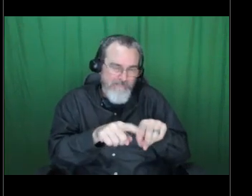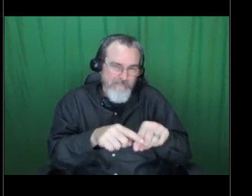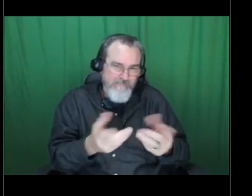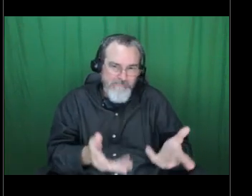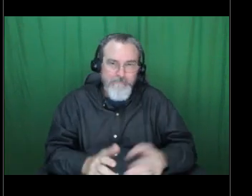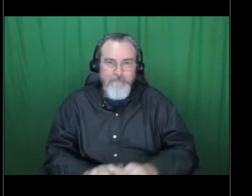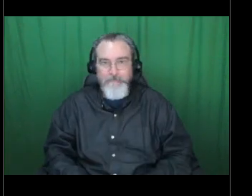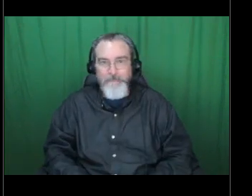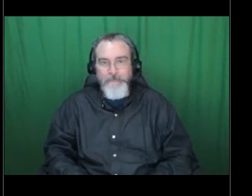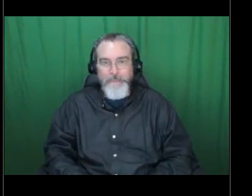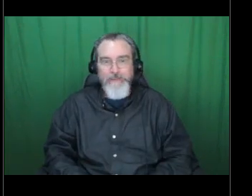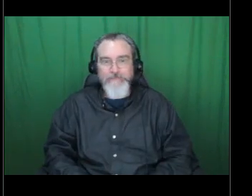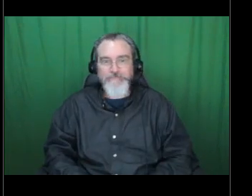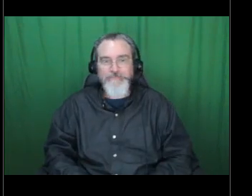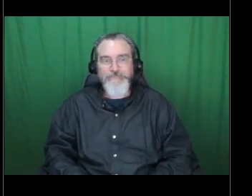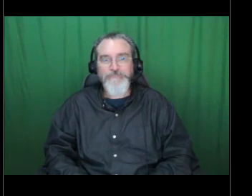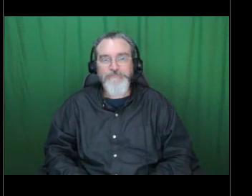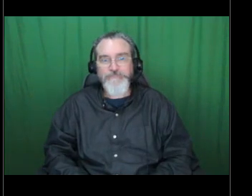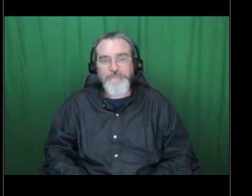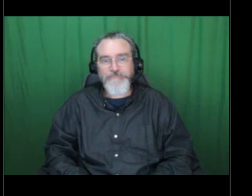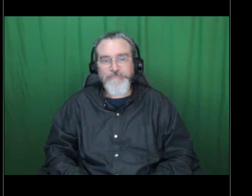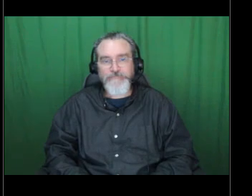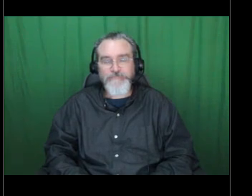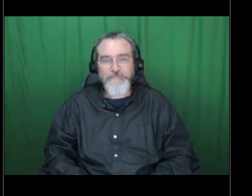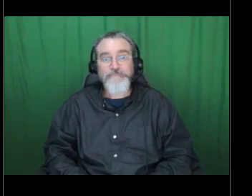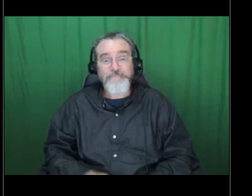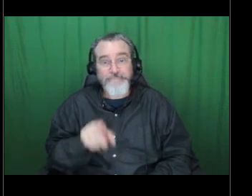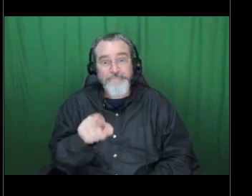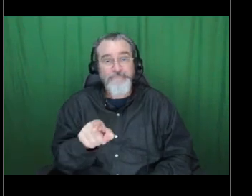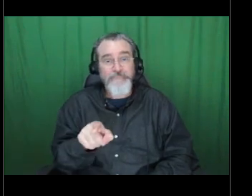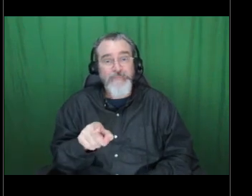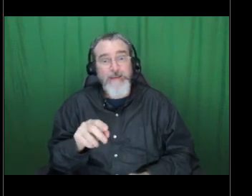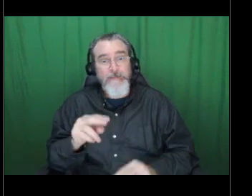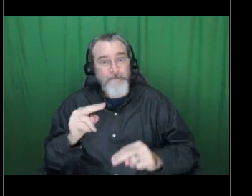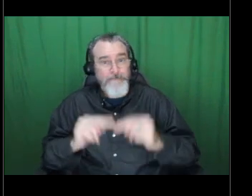Buildings with common entrances and more than one ground floor.